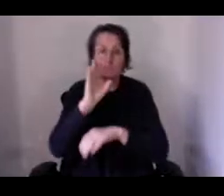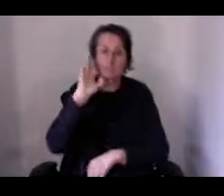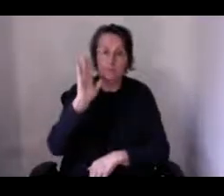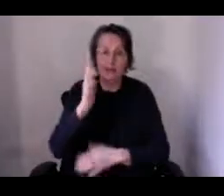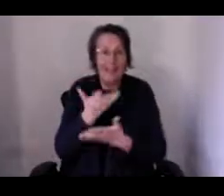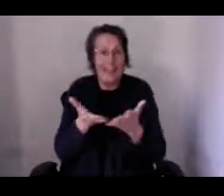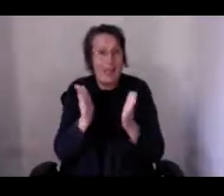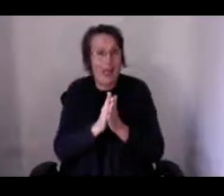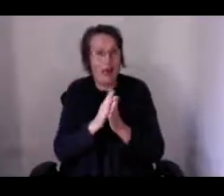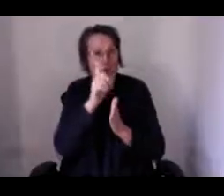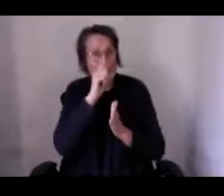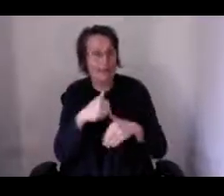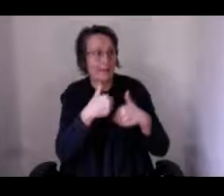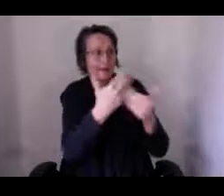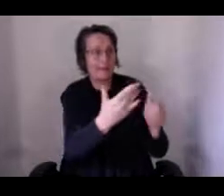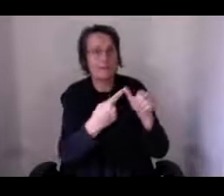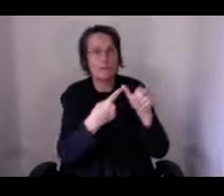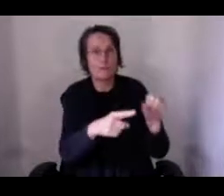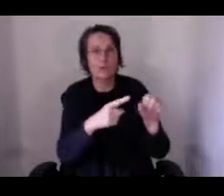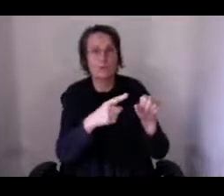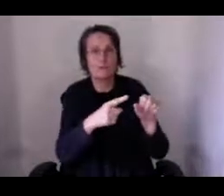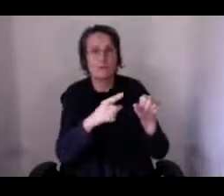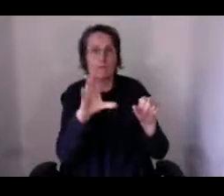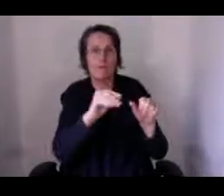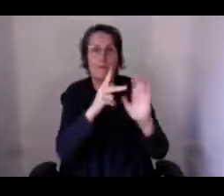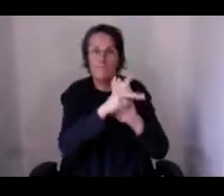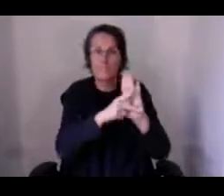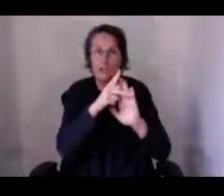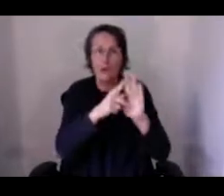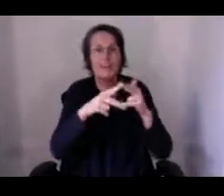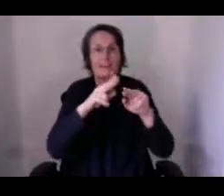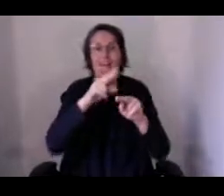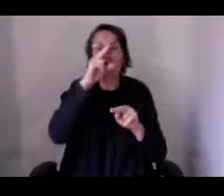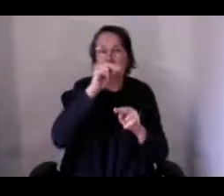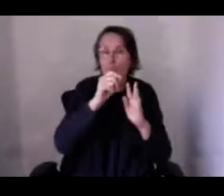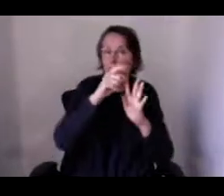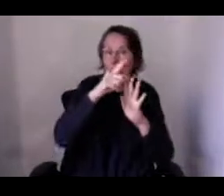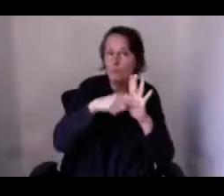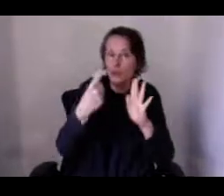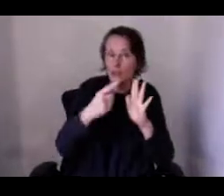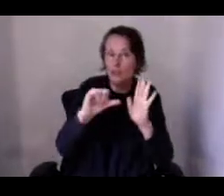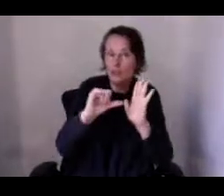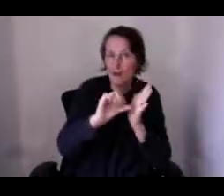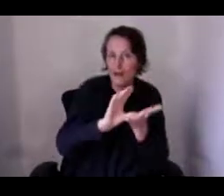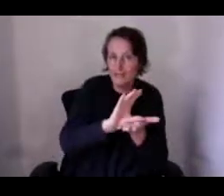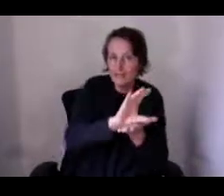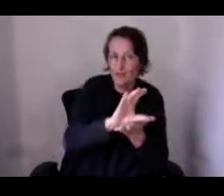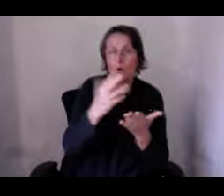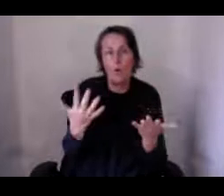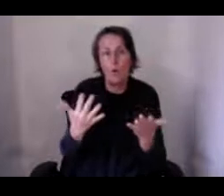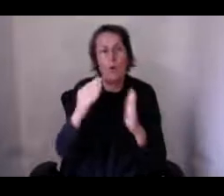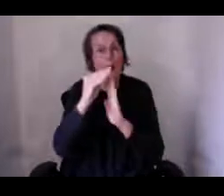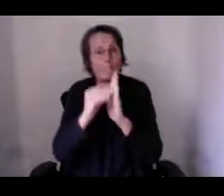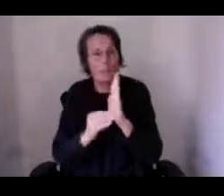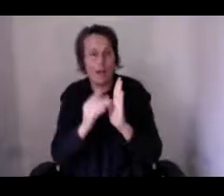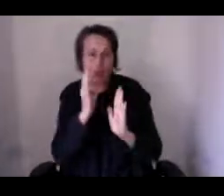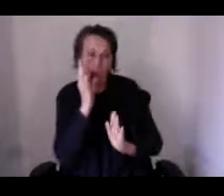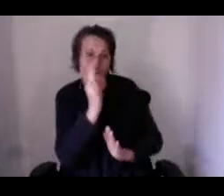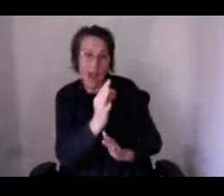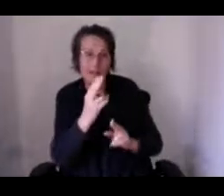video responses for those applications to small project grants, or if you're submitting an application where you're requesting less